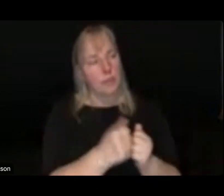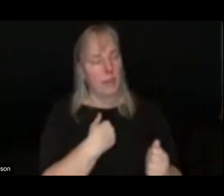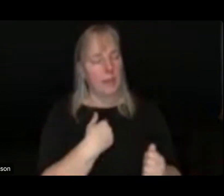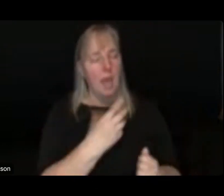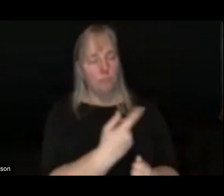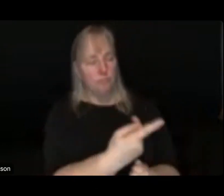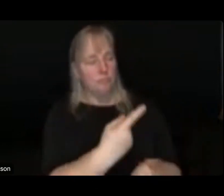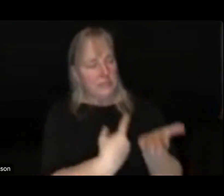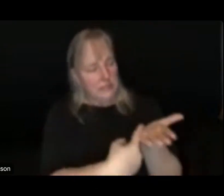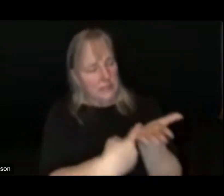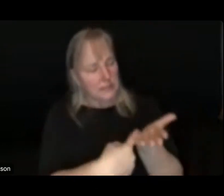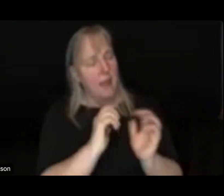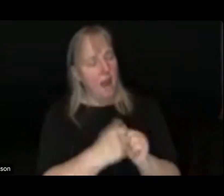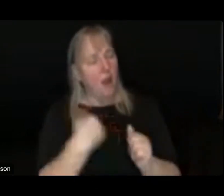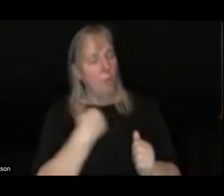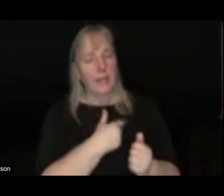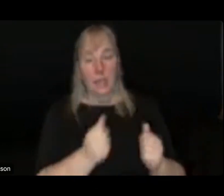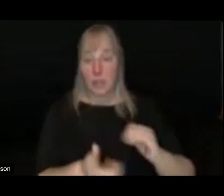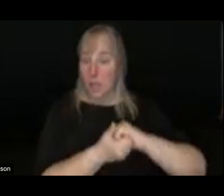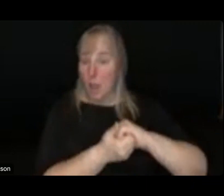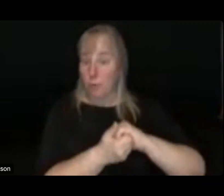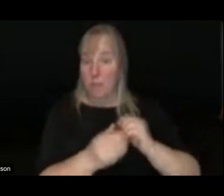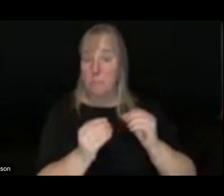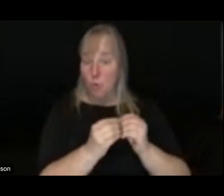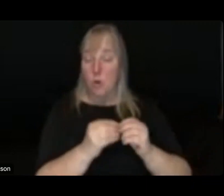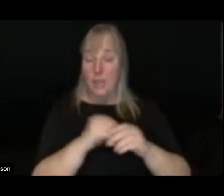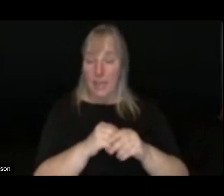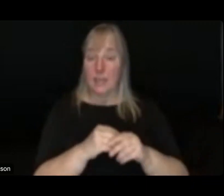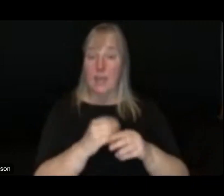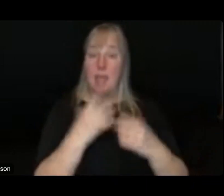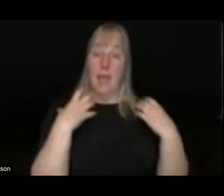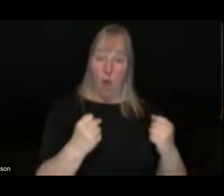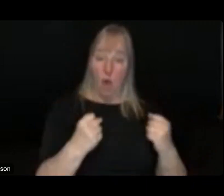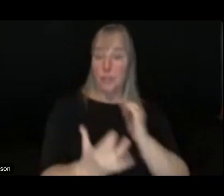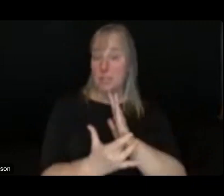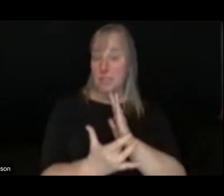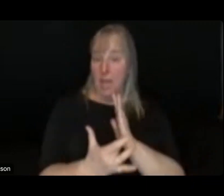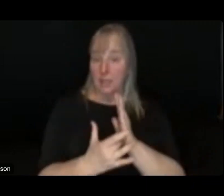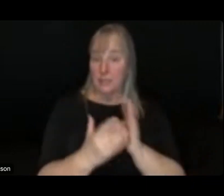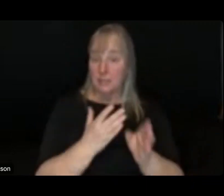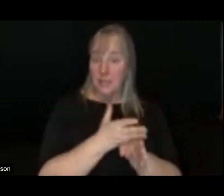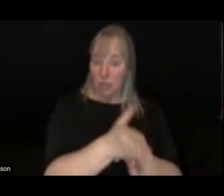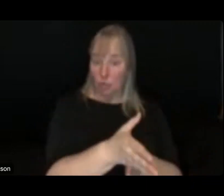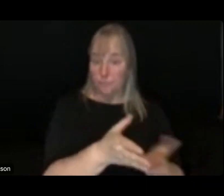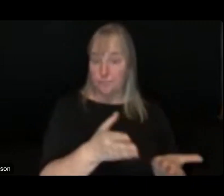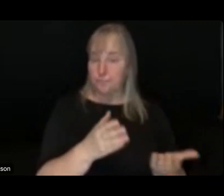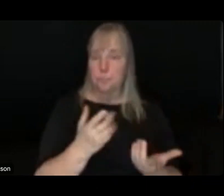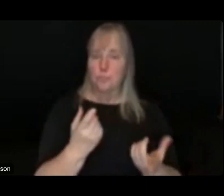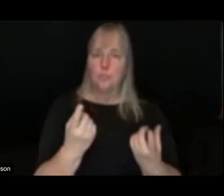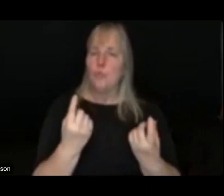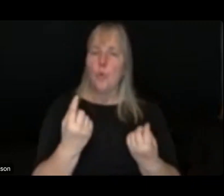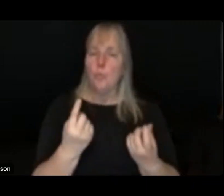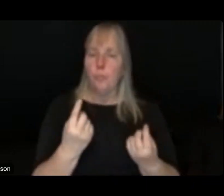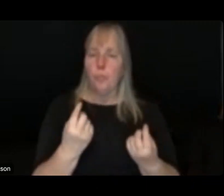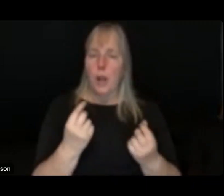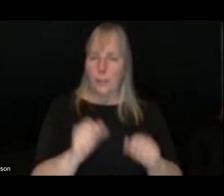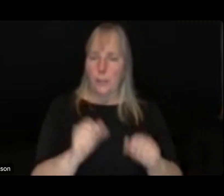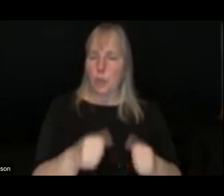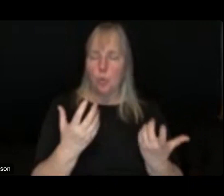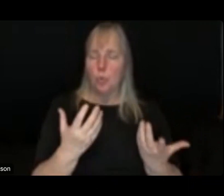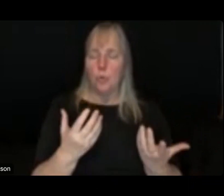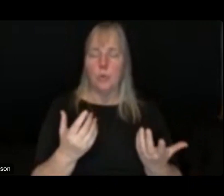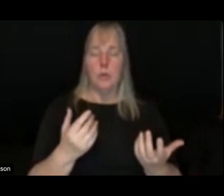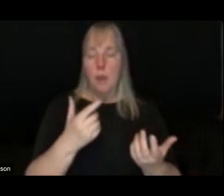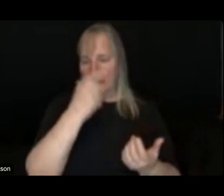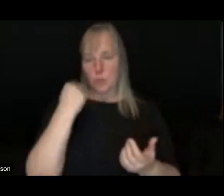can, collaborate more in the health tech sector. What can we do? Because we have entrepreneurs come through